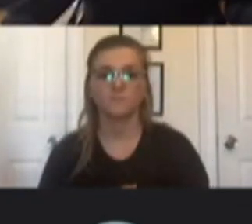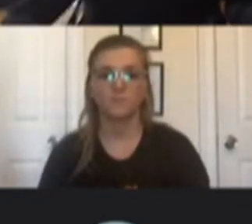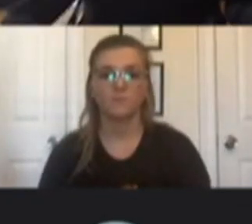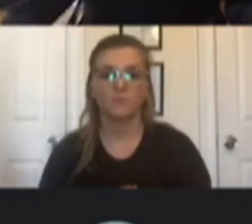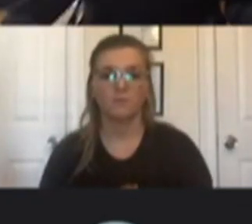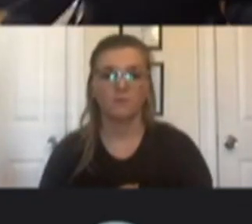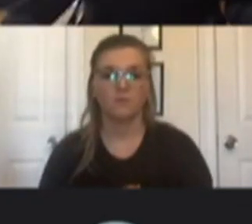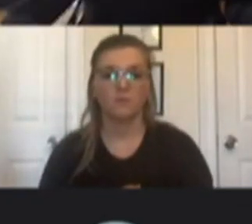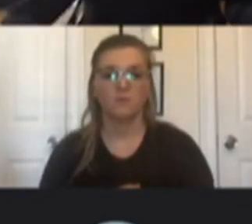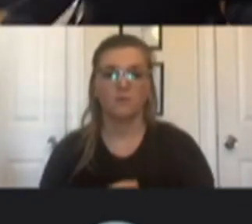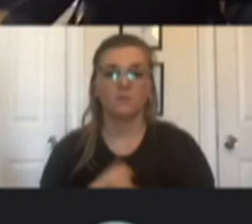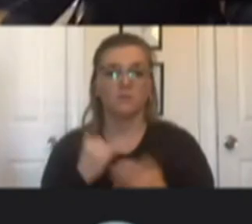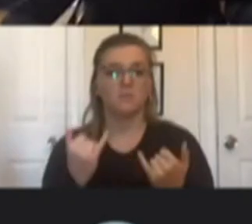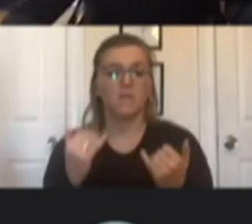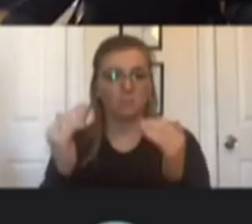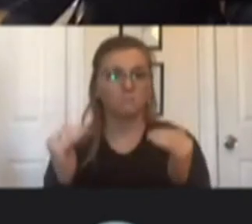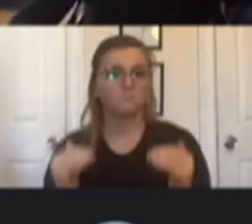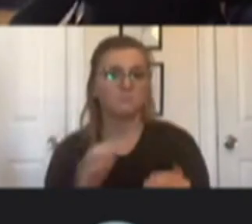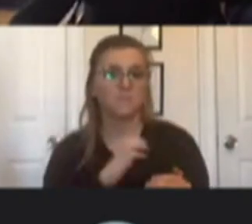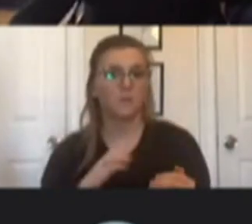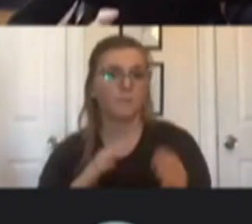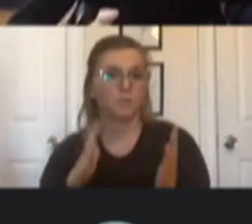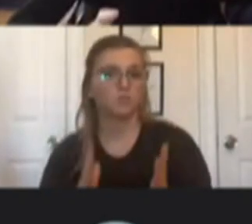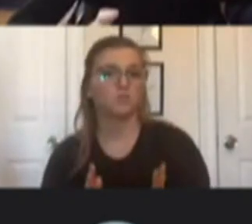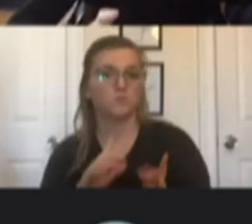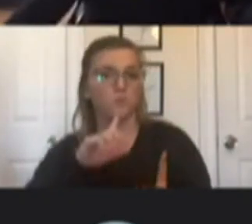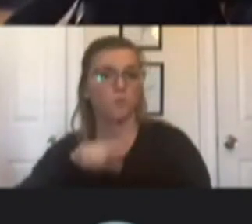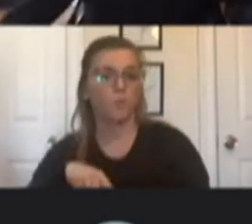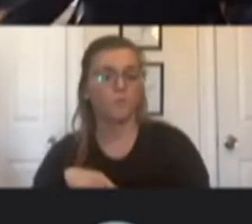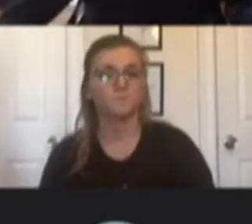with that, we'll move on to the commissioner's report.